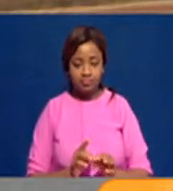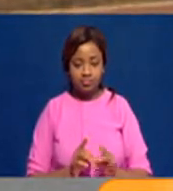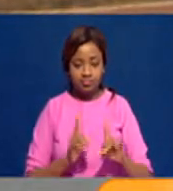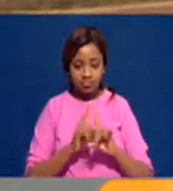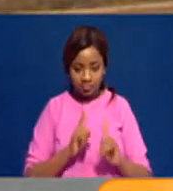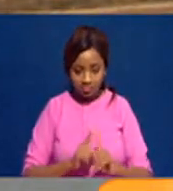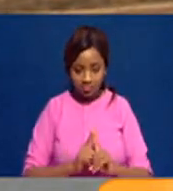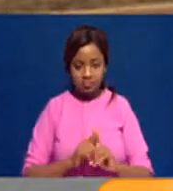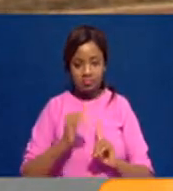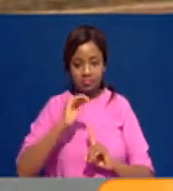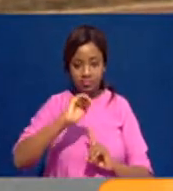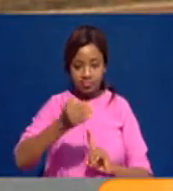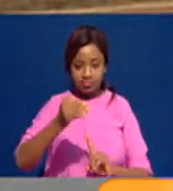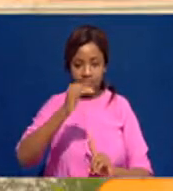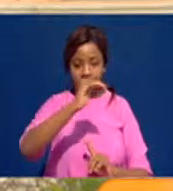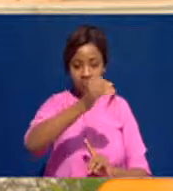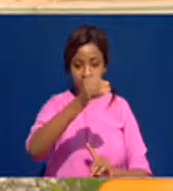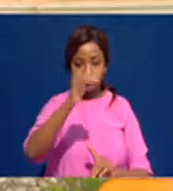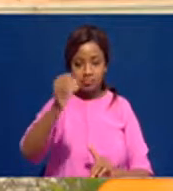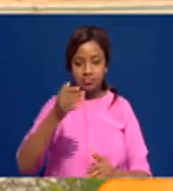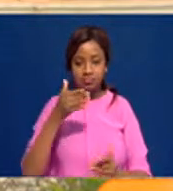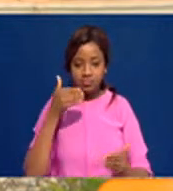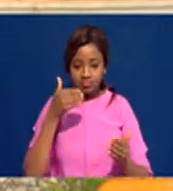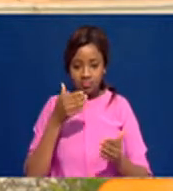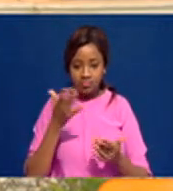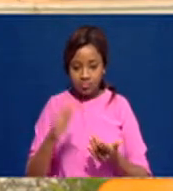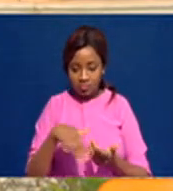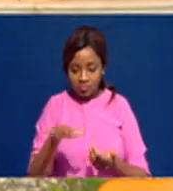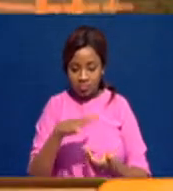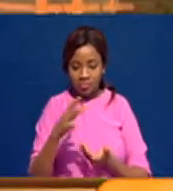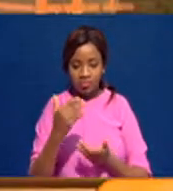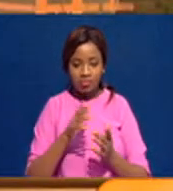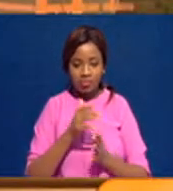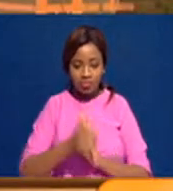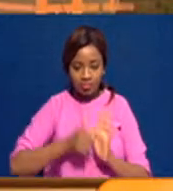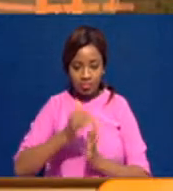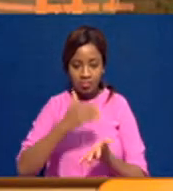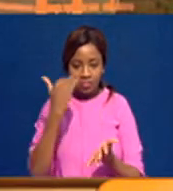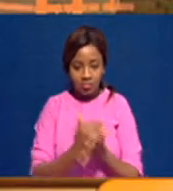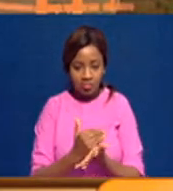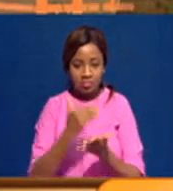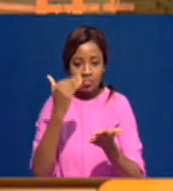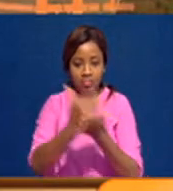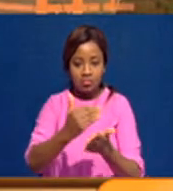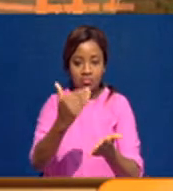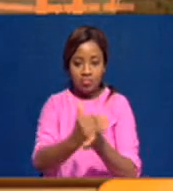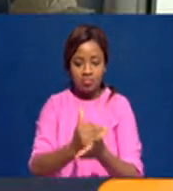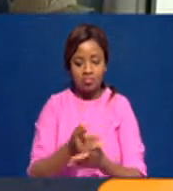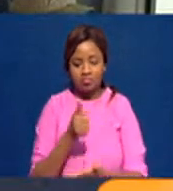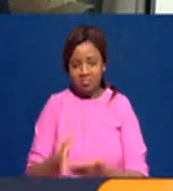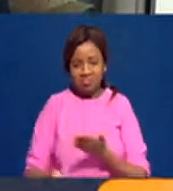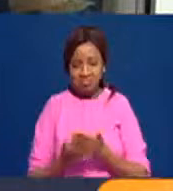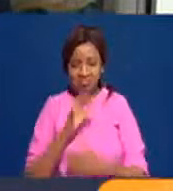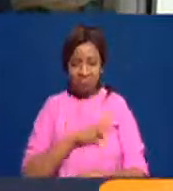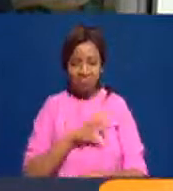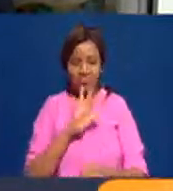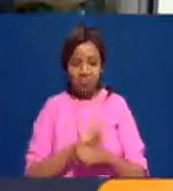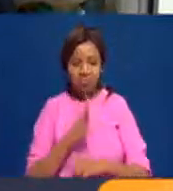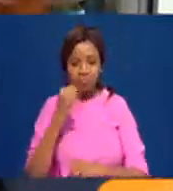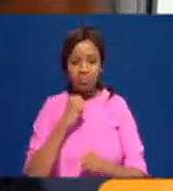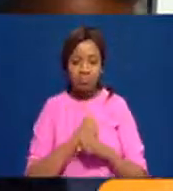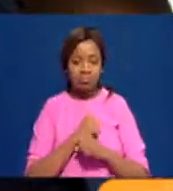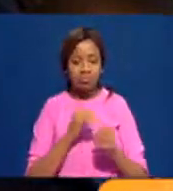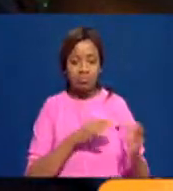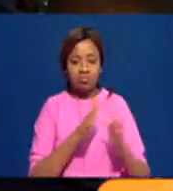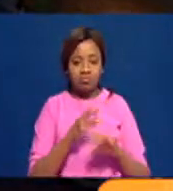Towns along the corridor benefited massively during the construction of the railway line, with many residents getting jobs on site. However, we traveled